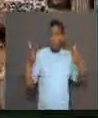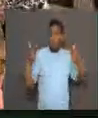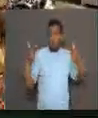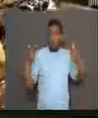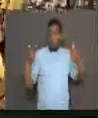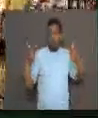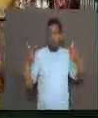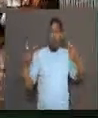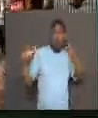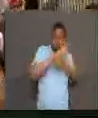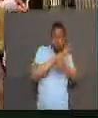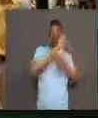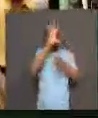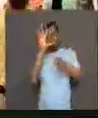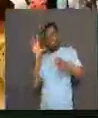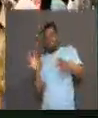entire planet.